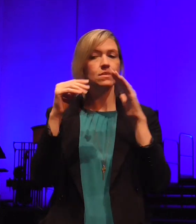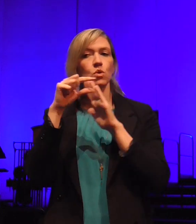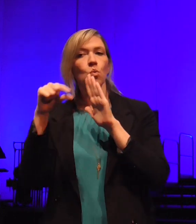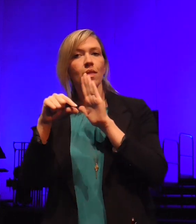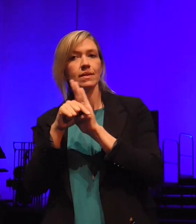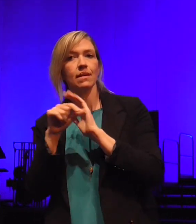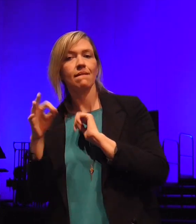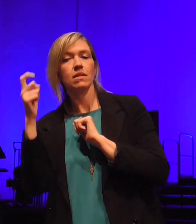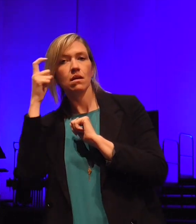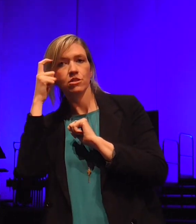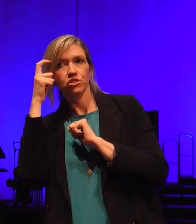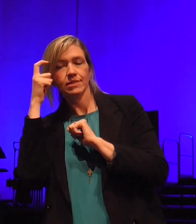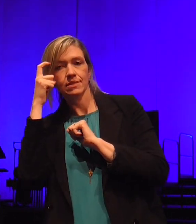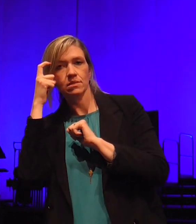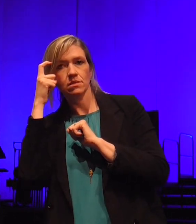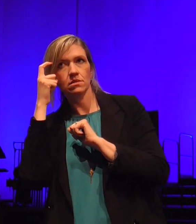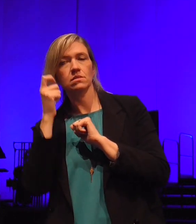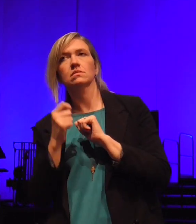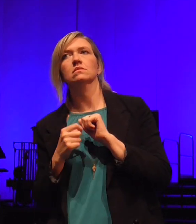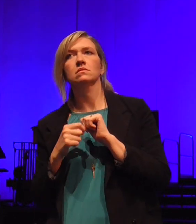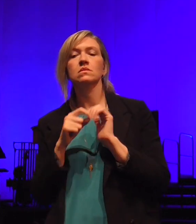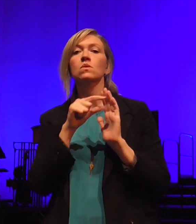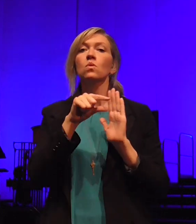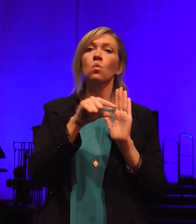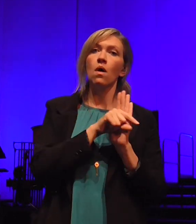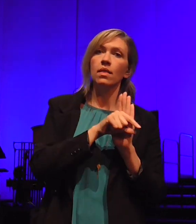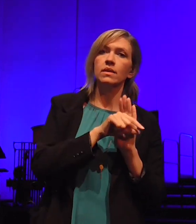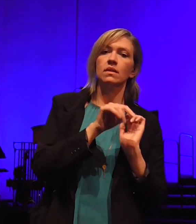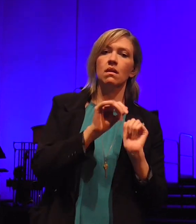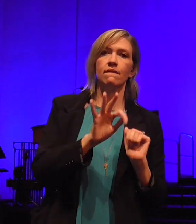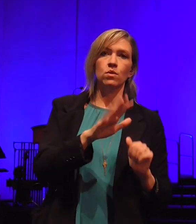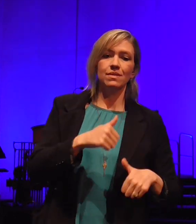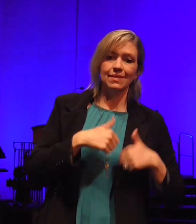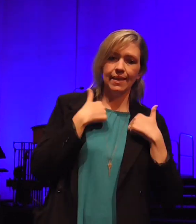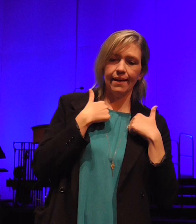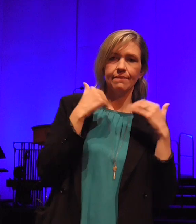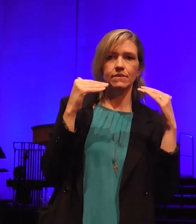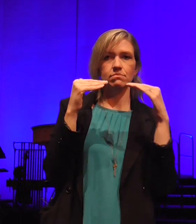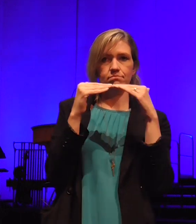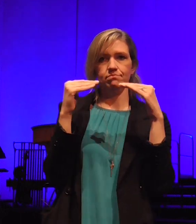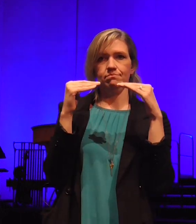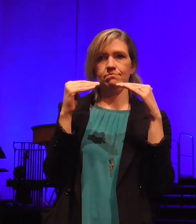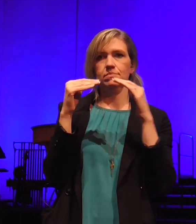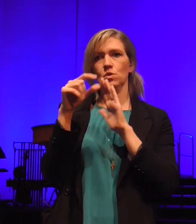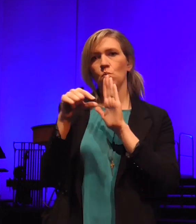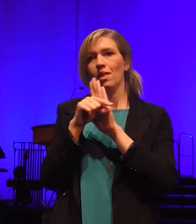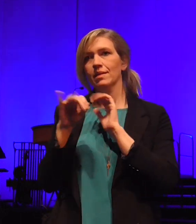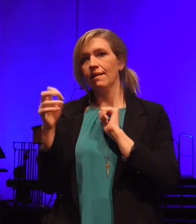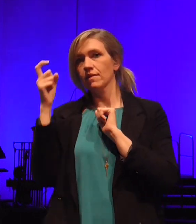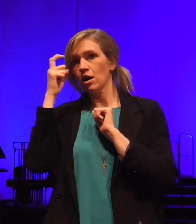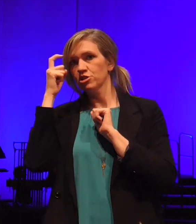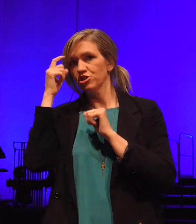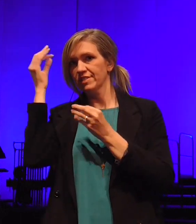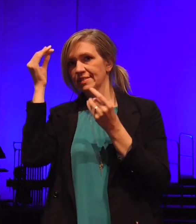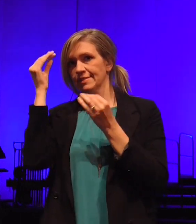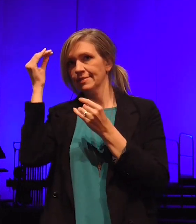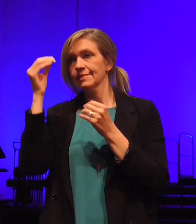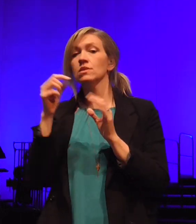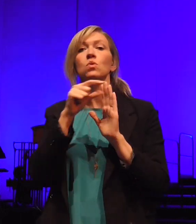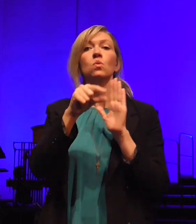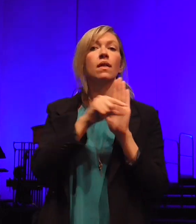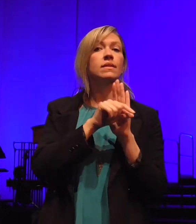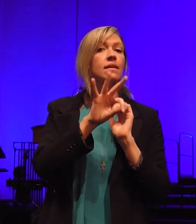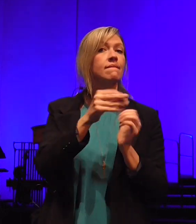consciousness. Quality of life is quality of consciousness. A